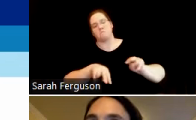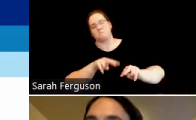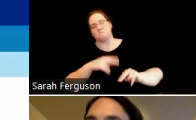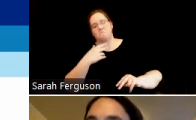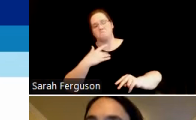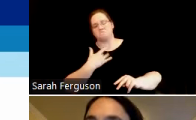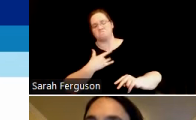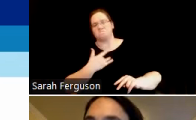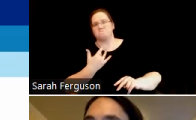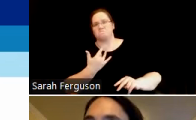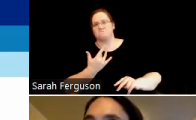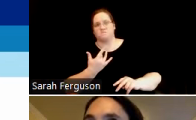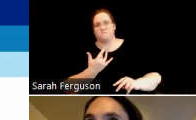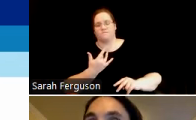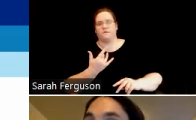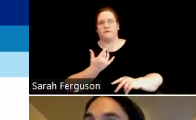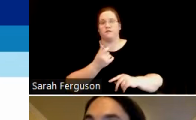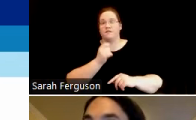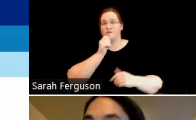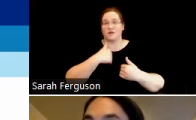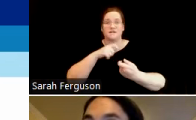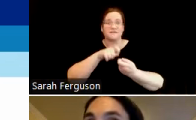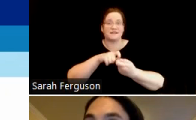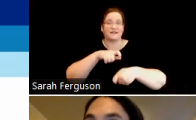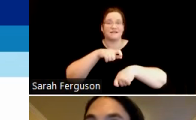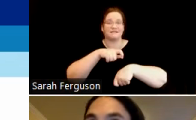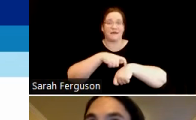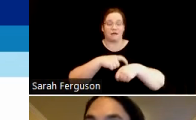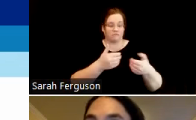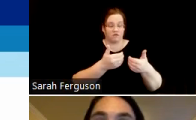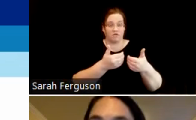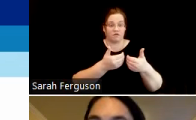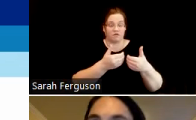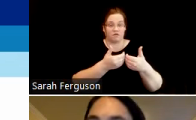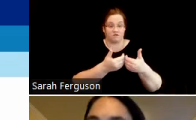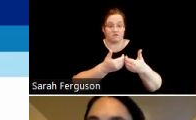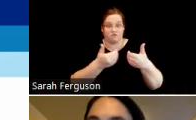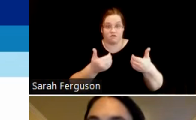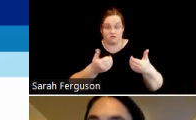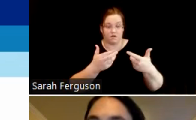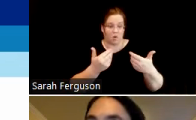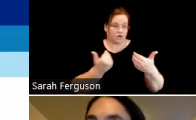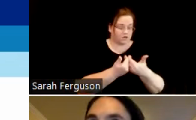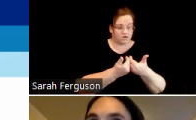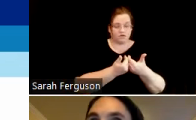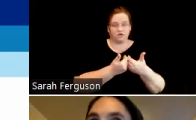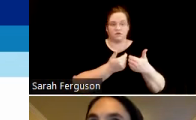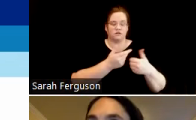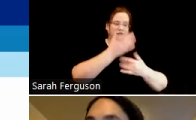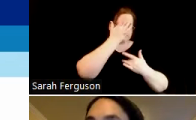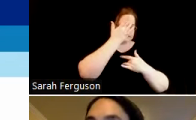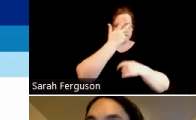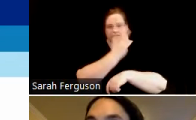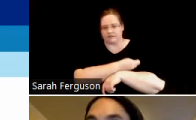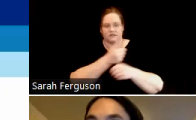We also don't have a specific time frame to tell you when to go out and get the vaccine.